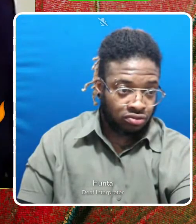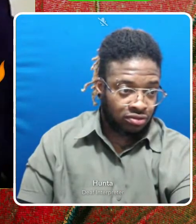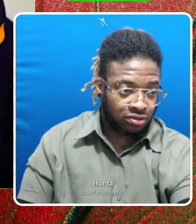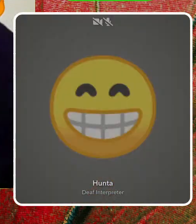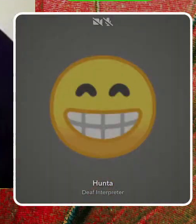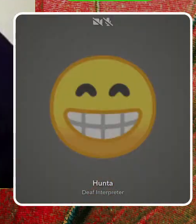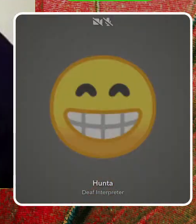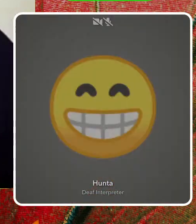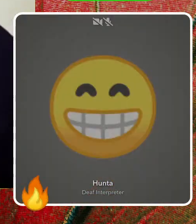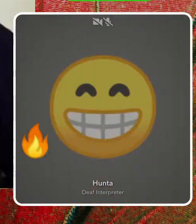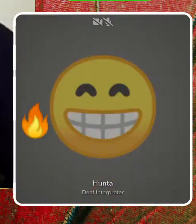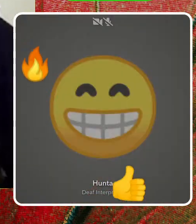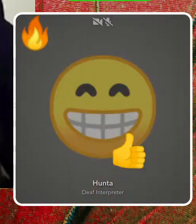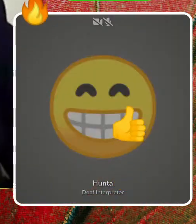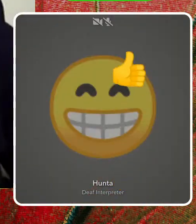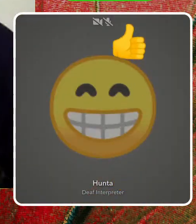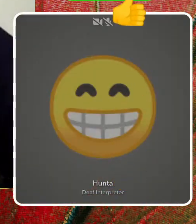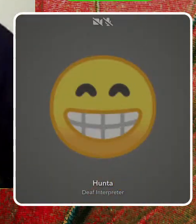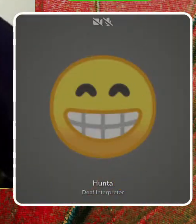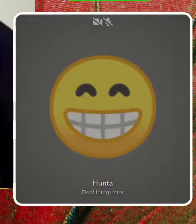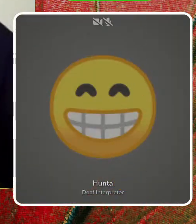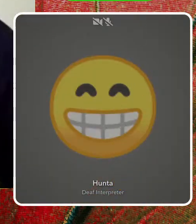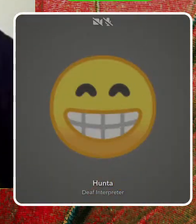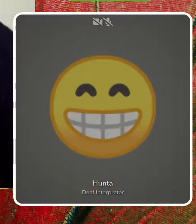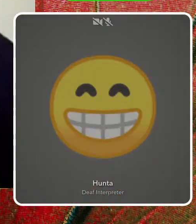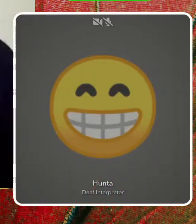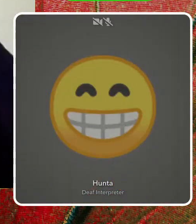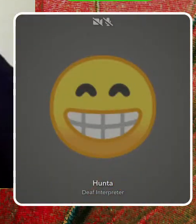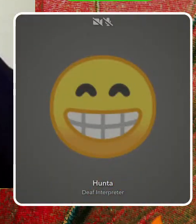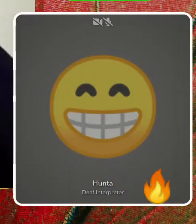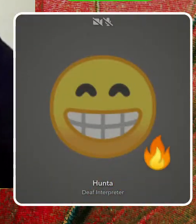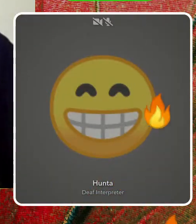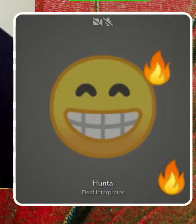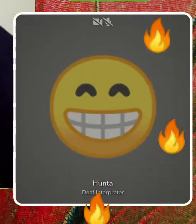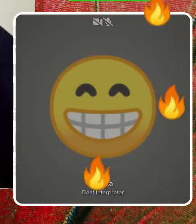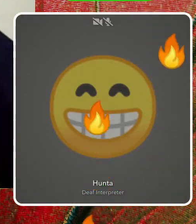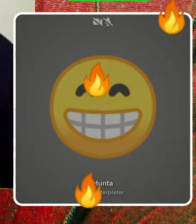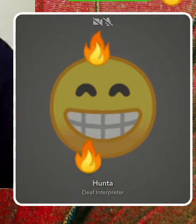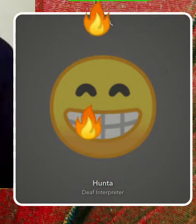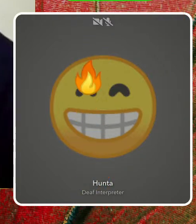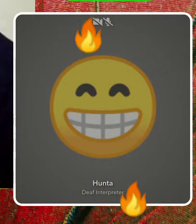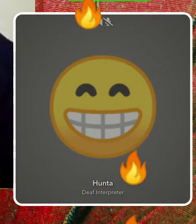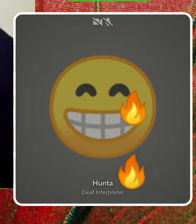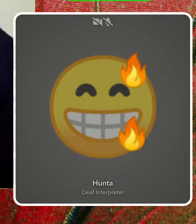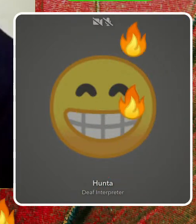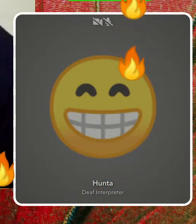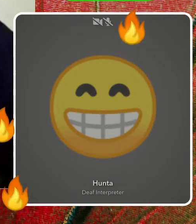yeah. We here. We here. We here. We here. Nice.